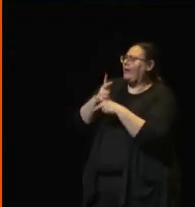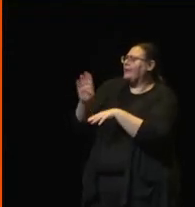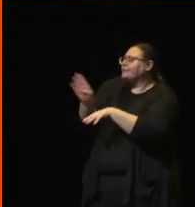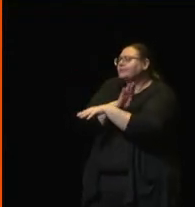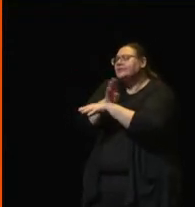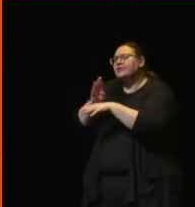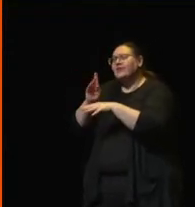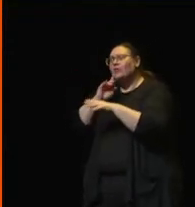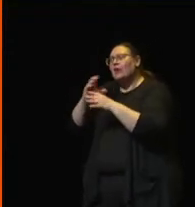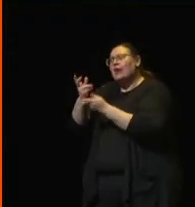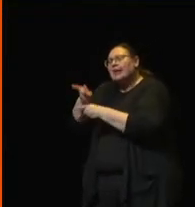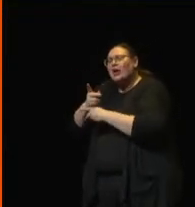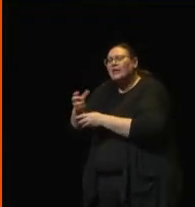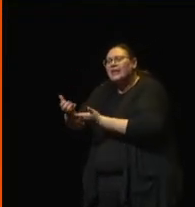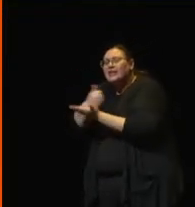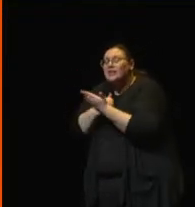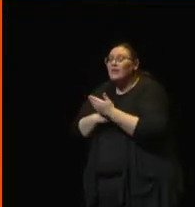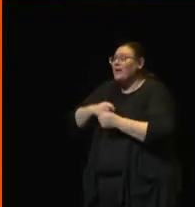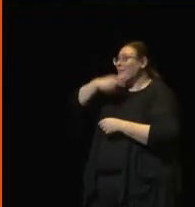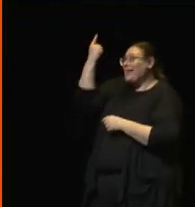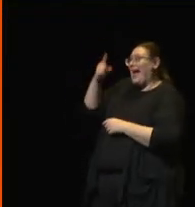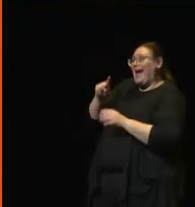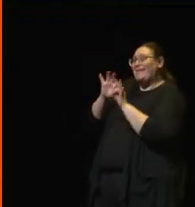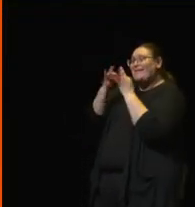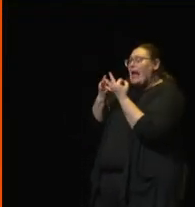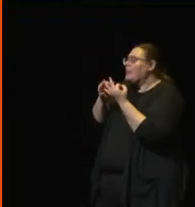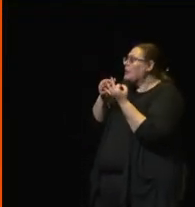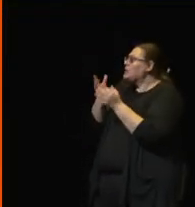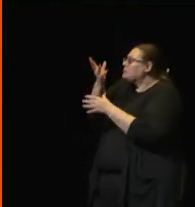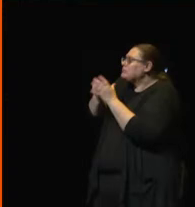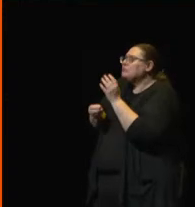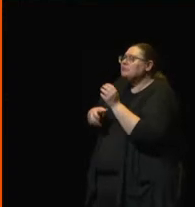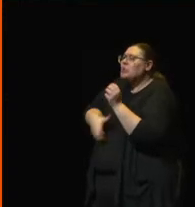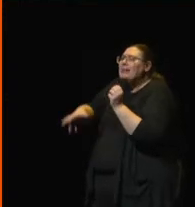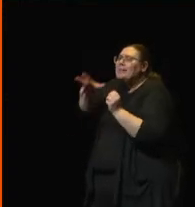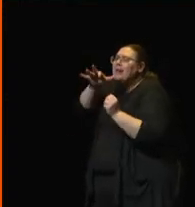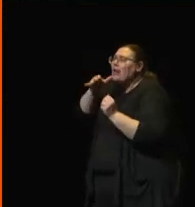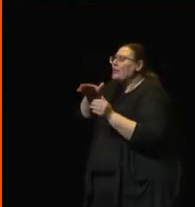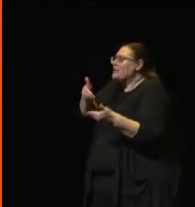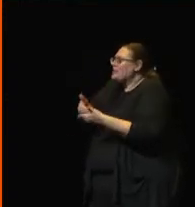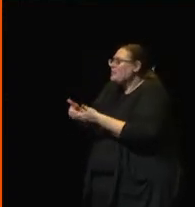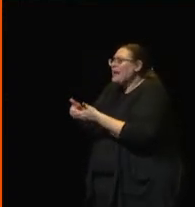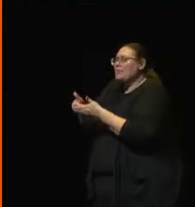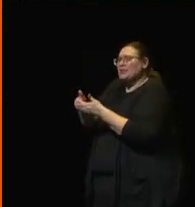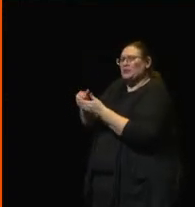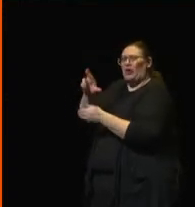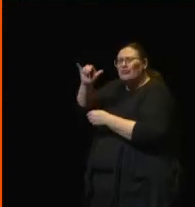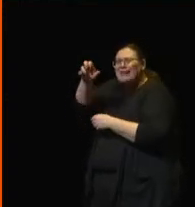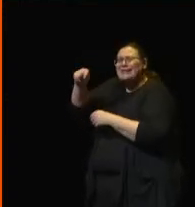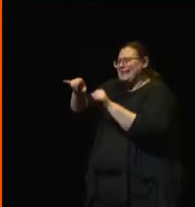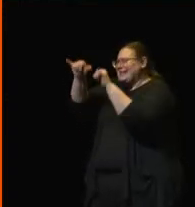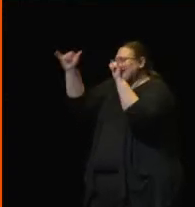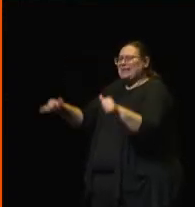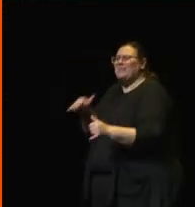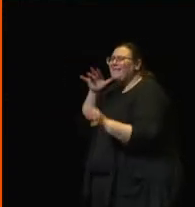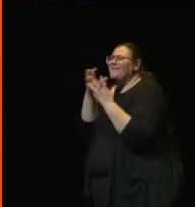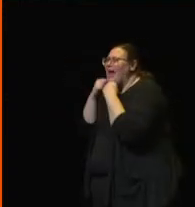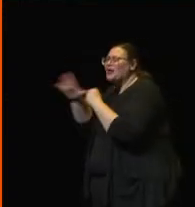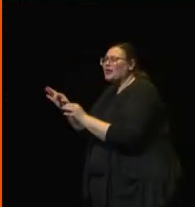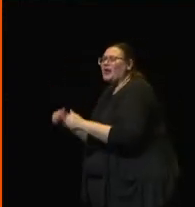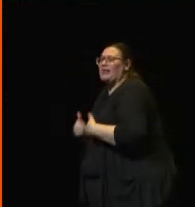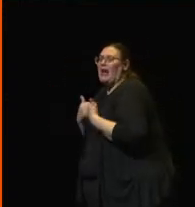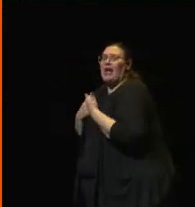Black families who lose pregnant mothers and babies to a racist system that devalues their lives. Children who lose their